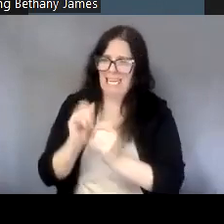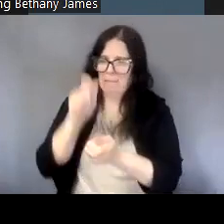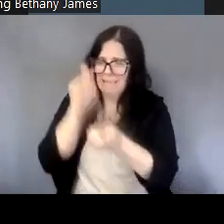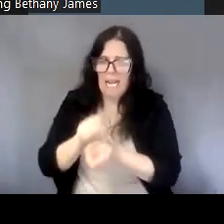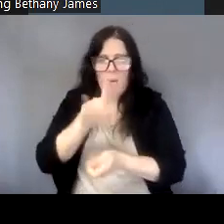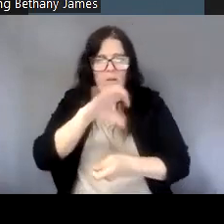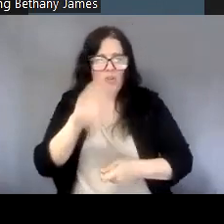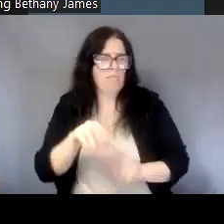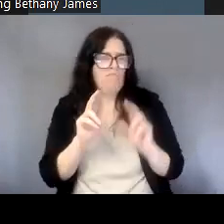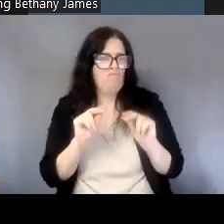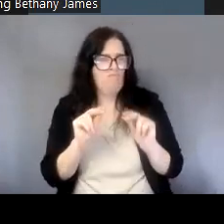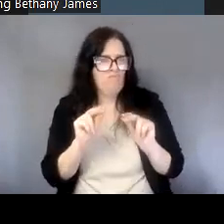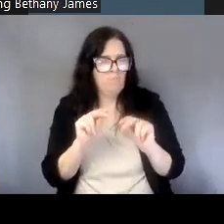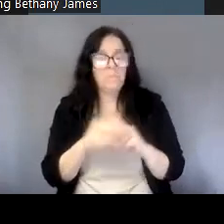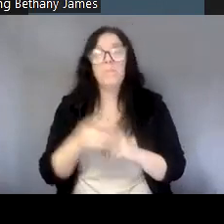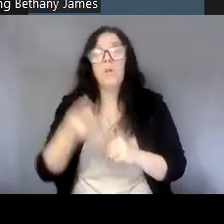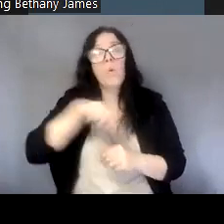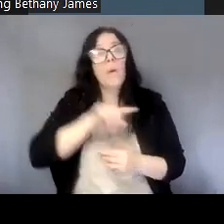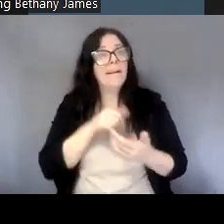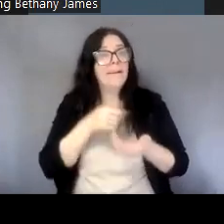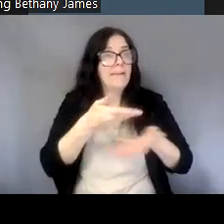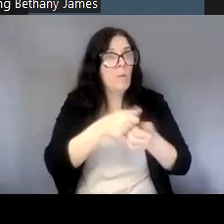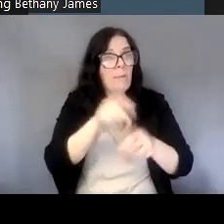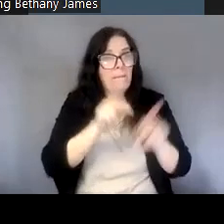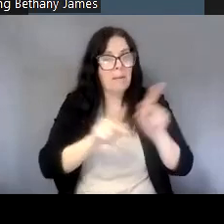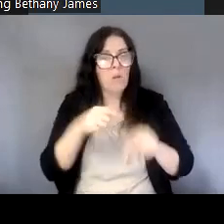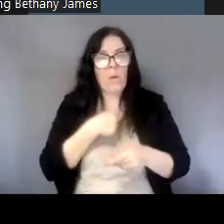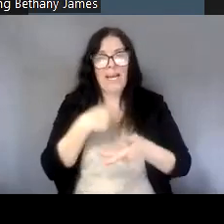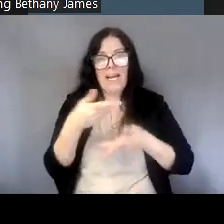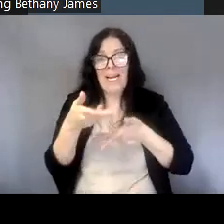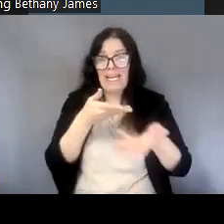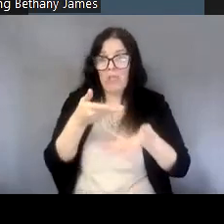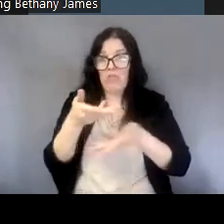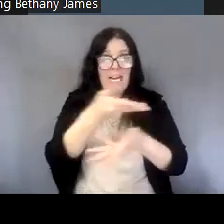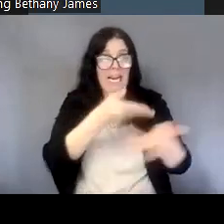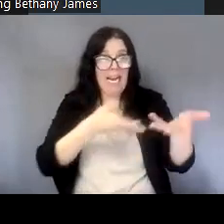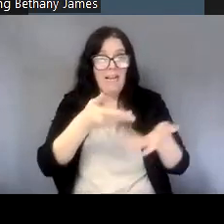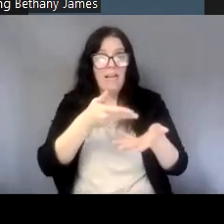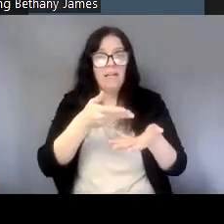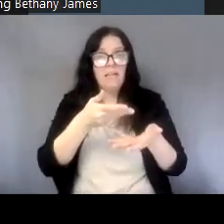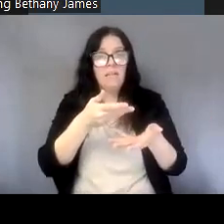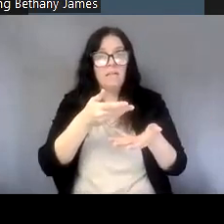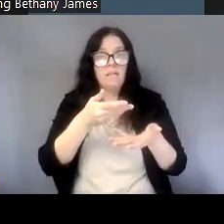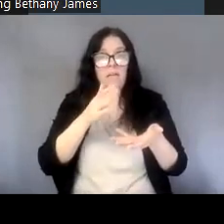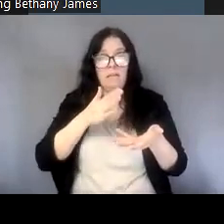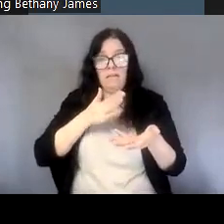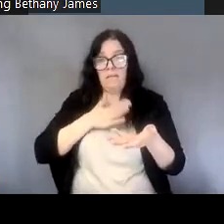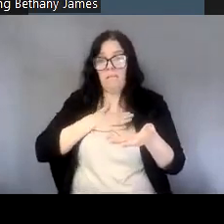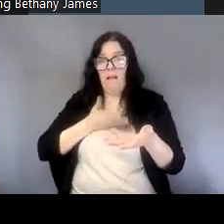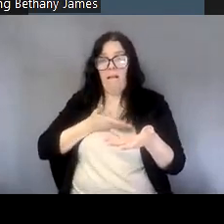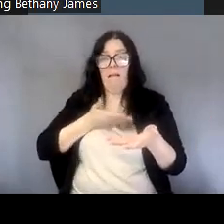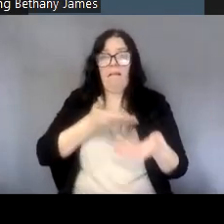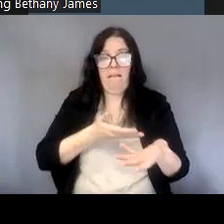people, when we're interacting with people, we are interacting with people based on that individual lived